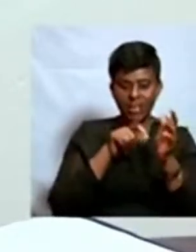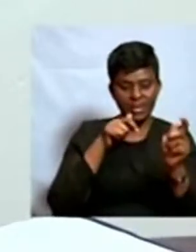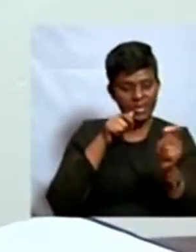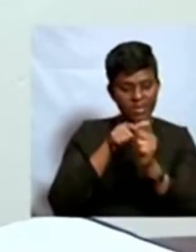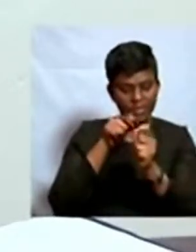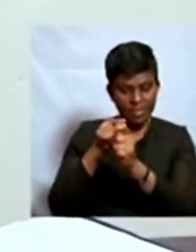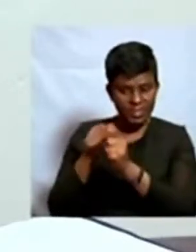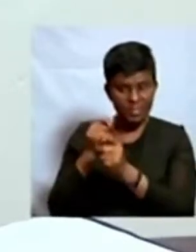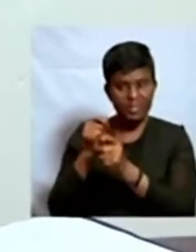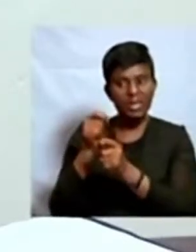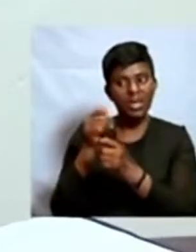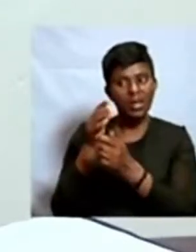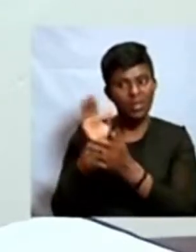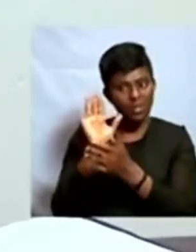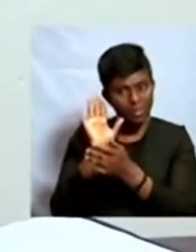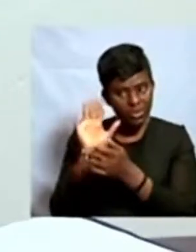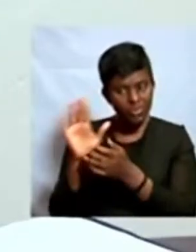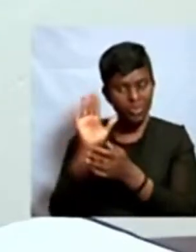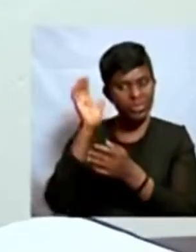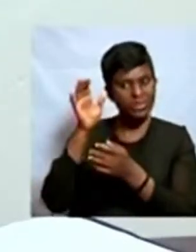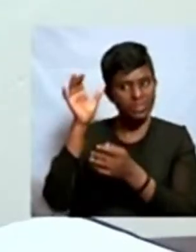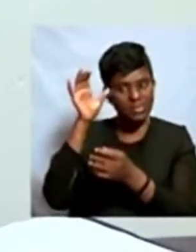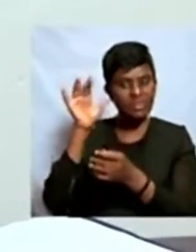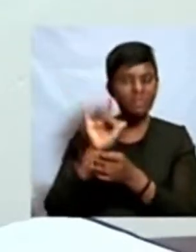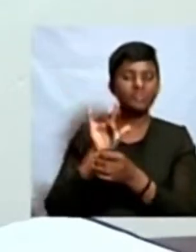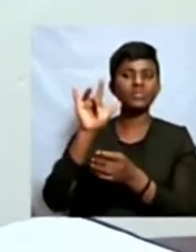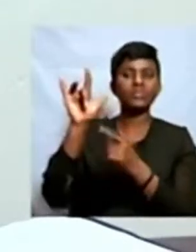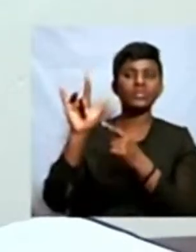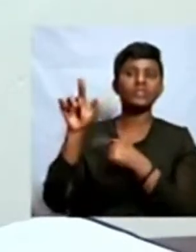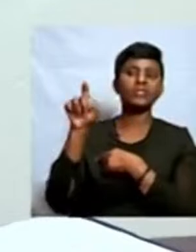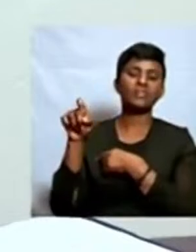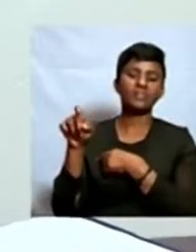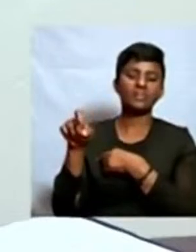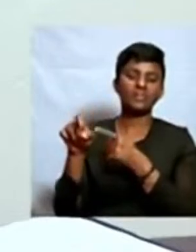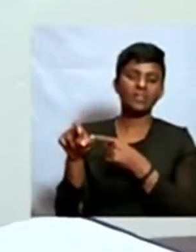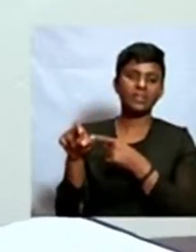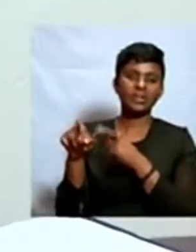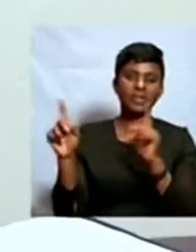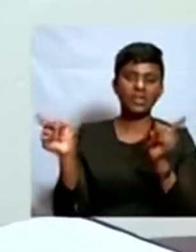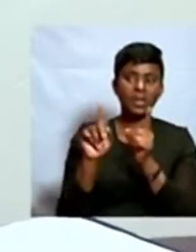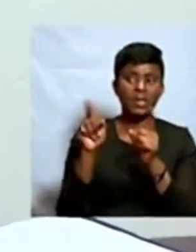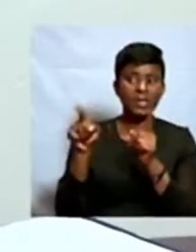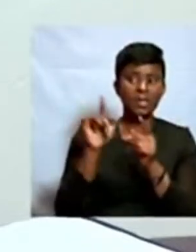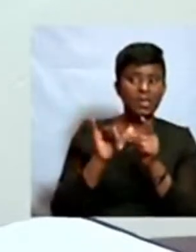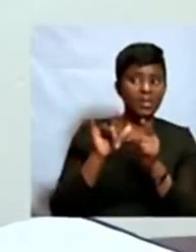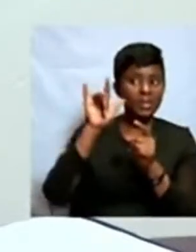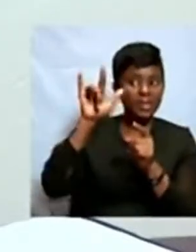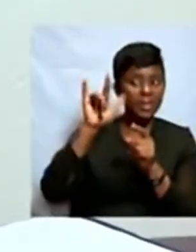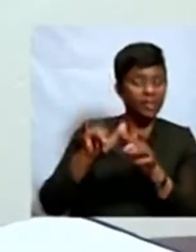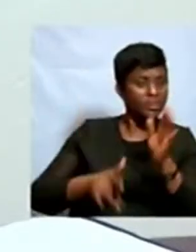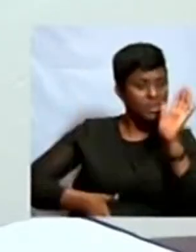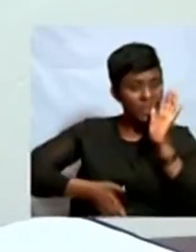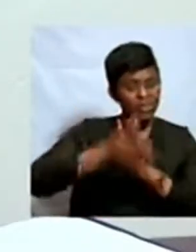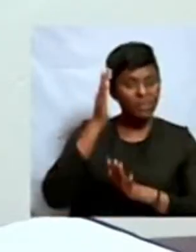because it's part of the civil aviation requirements where the aircraft is going.